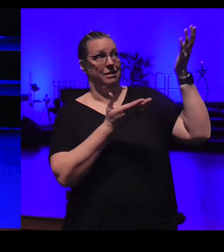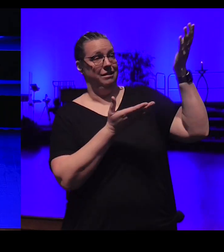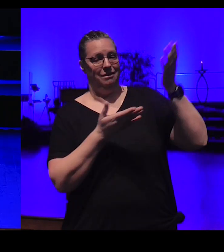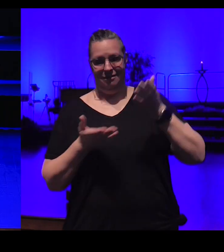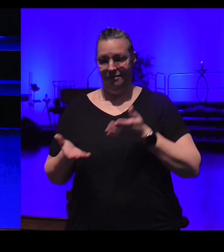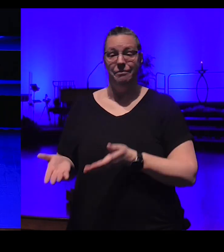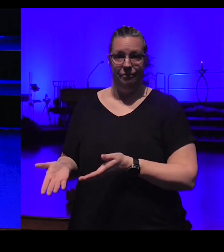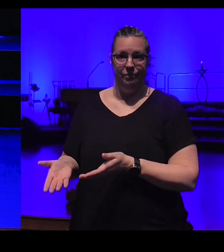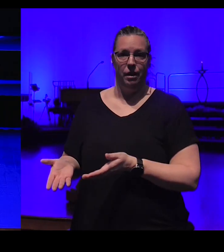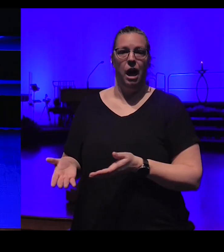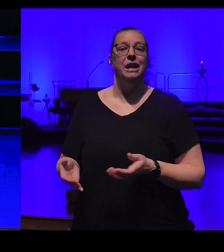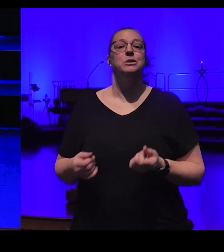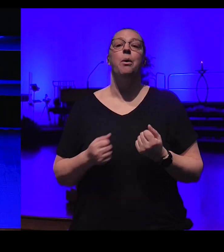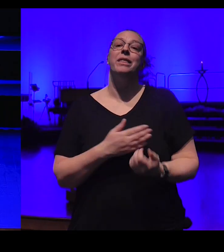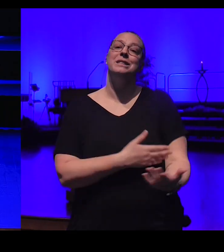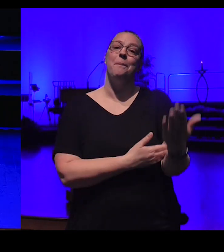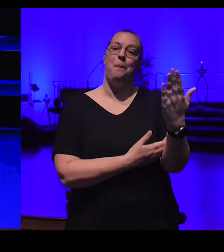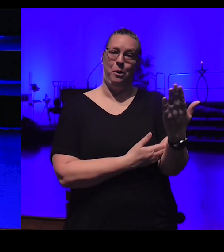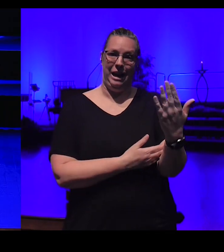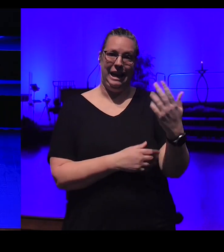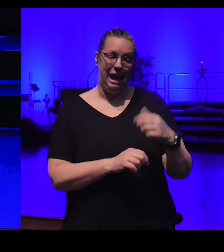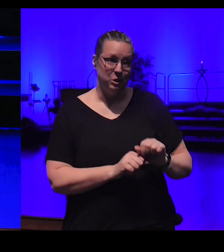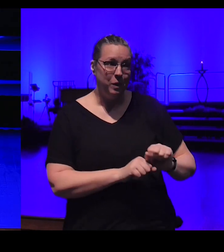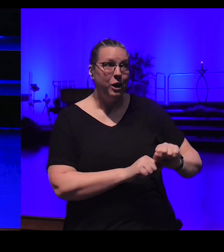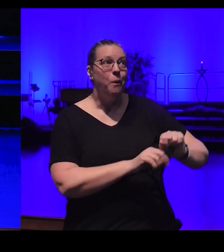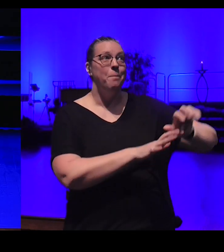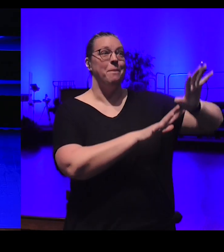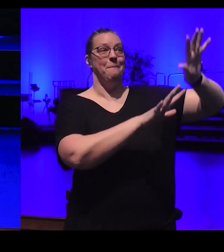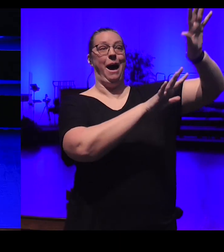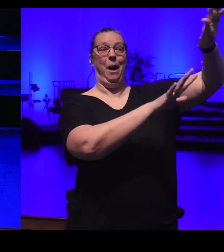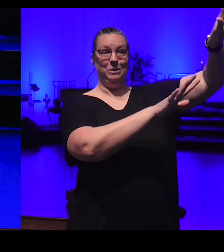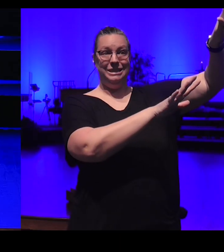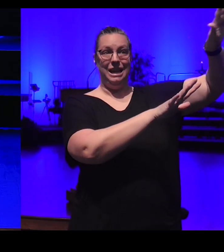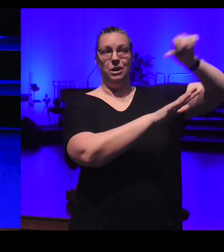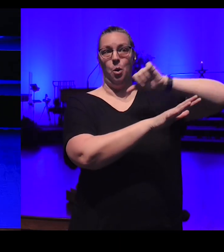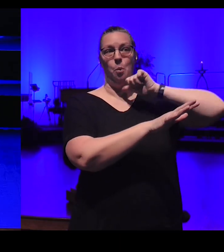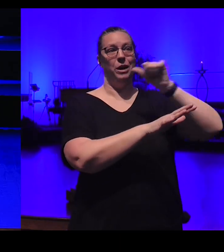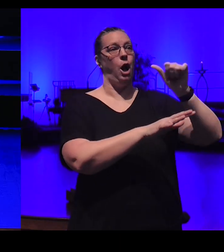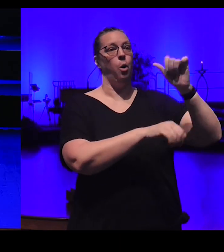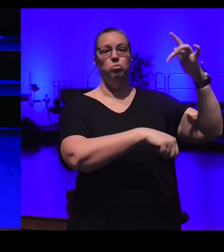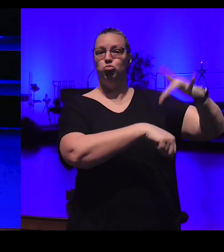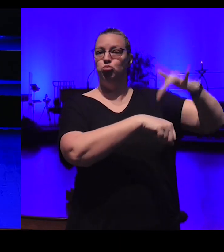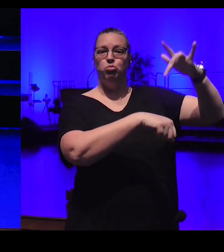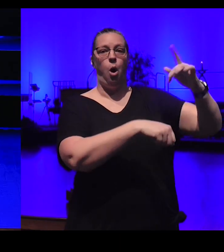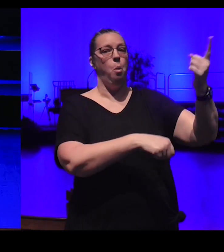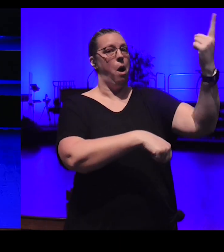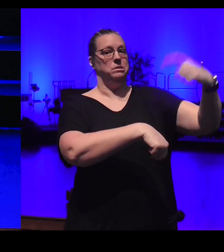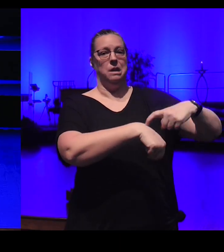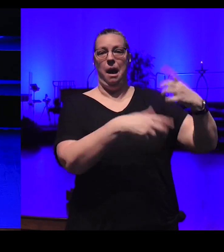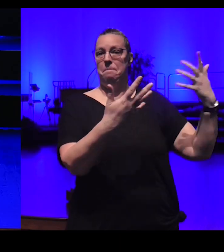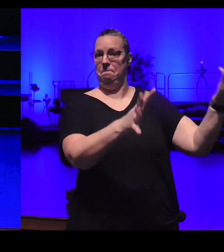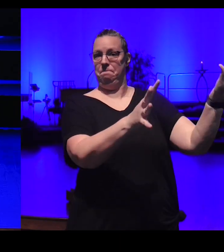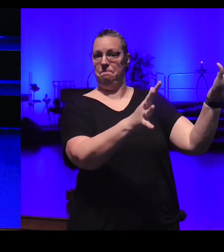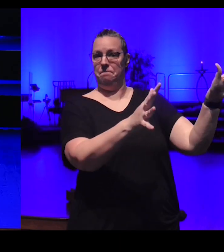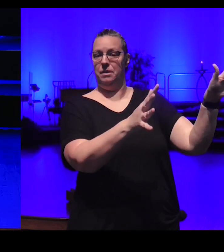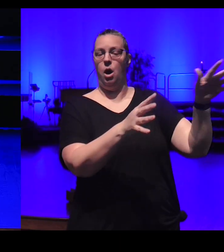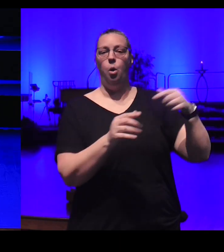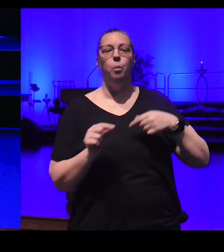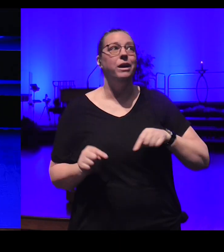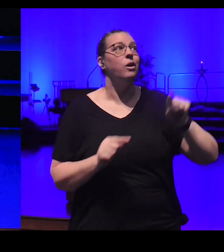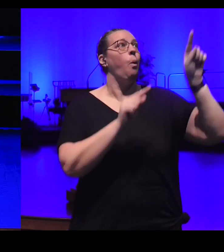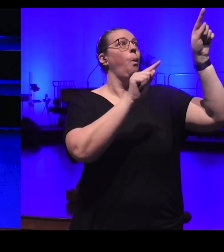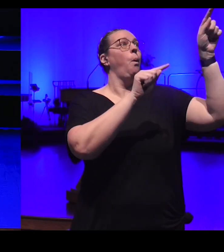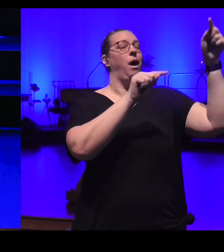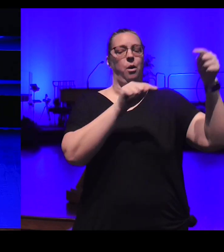sacred mountain together this morning, we consider that it isn't a place that we visit once. We summit and we